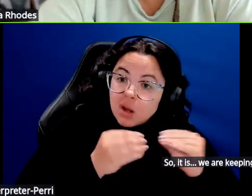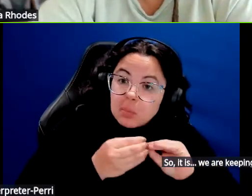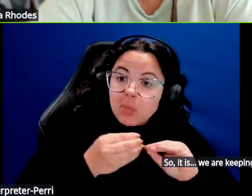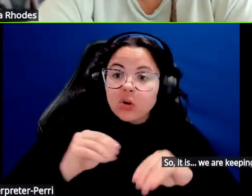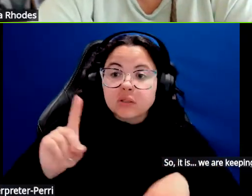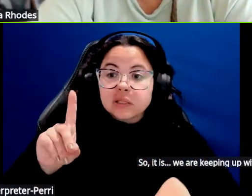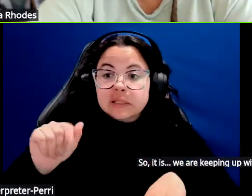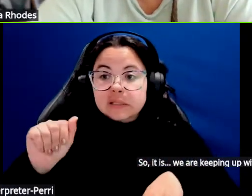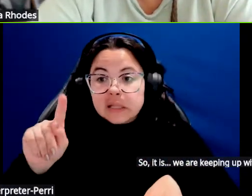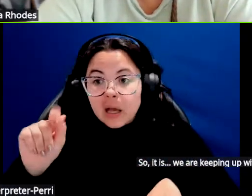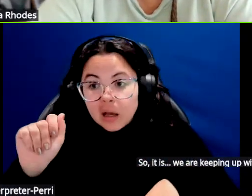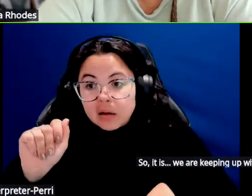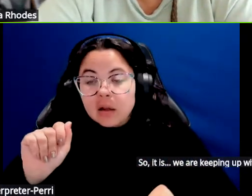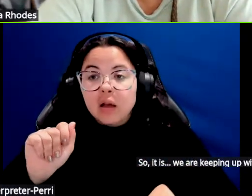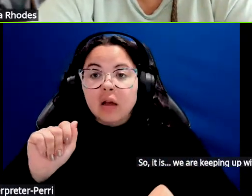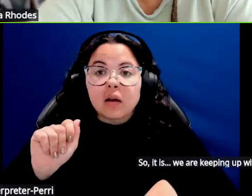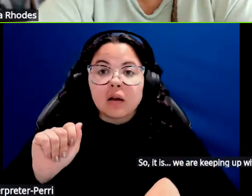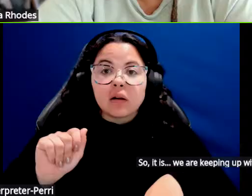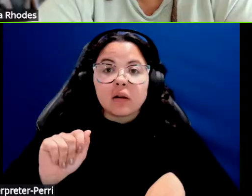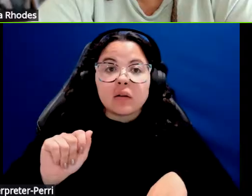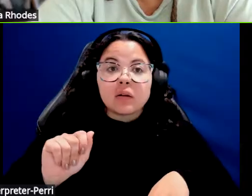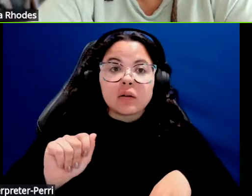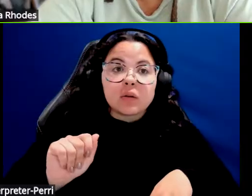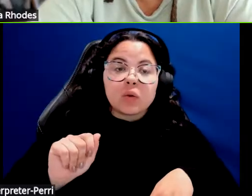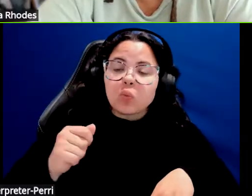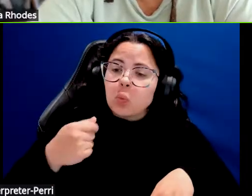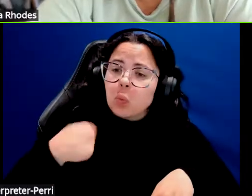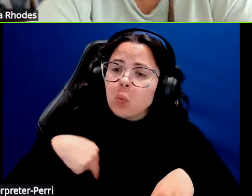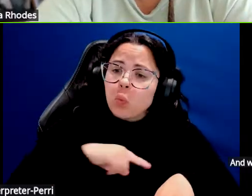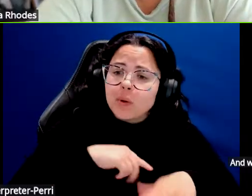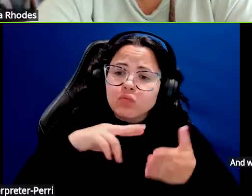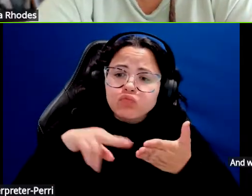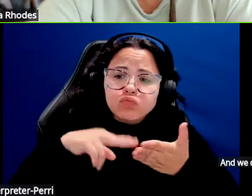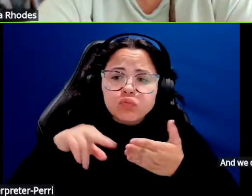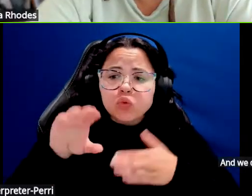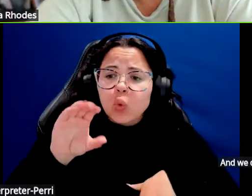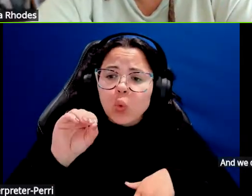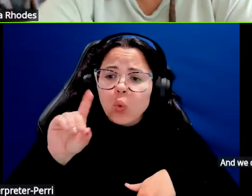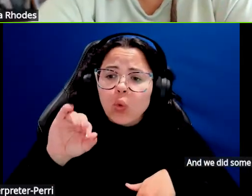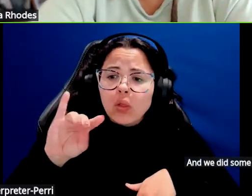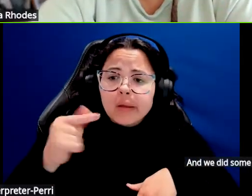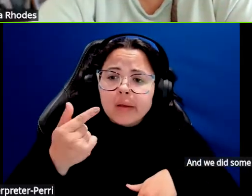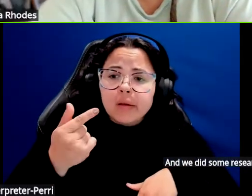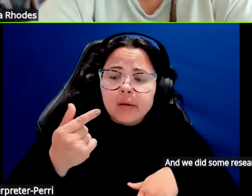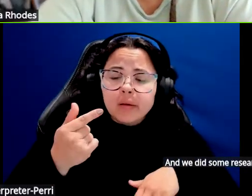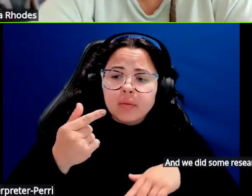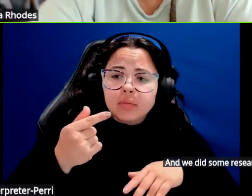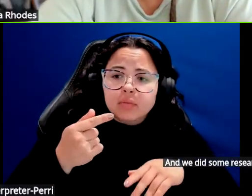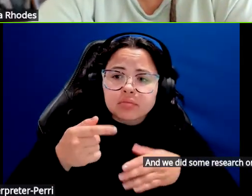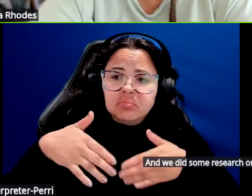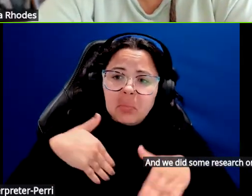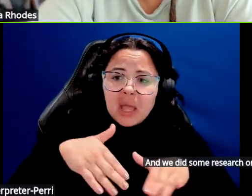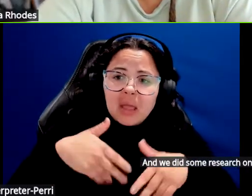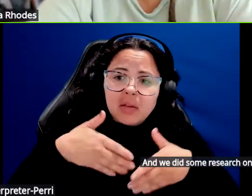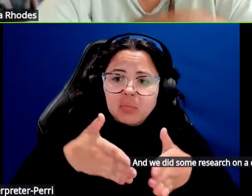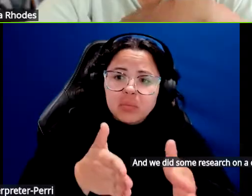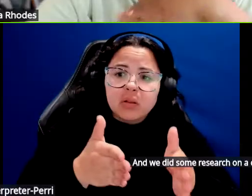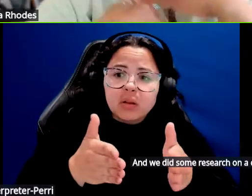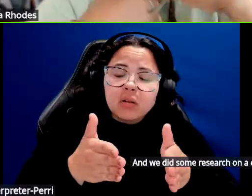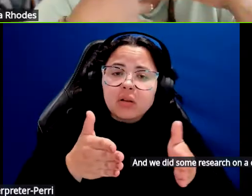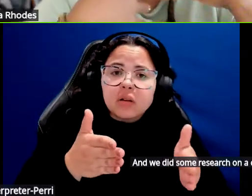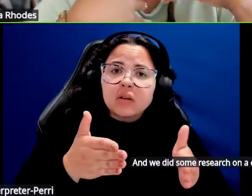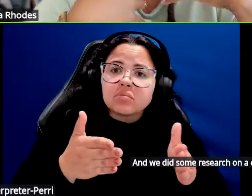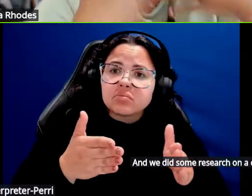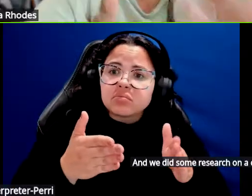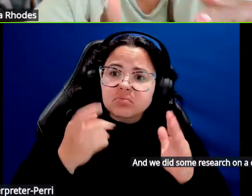data. And we did some research on a cooling pavement, and we do know that it does